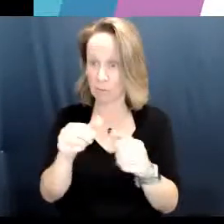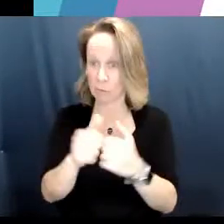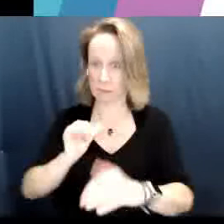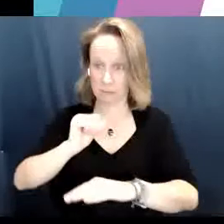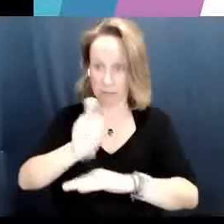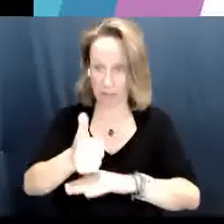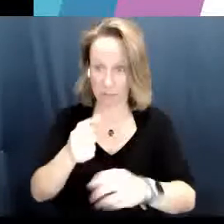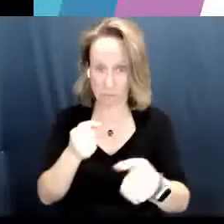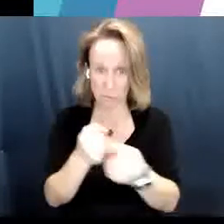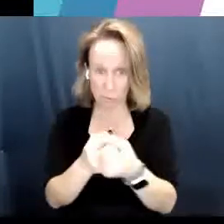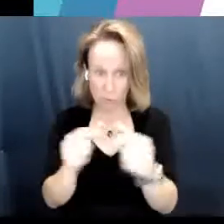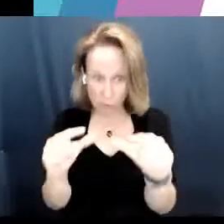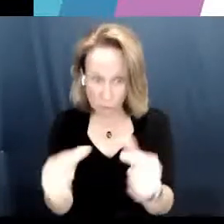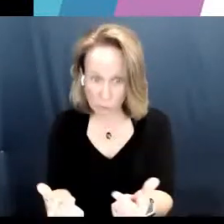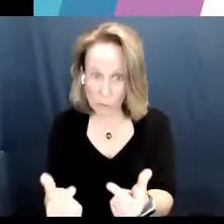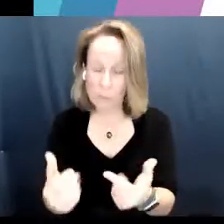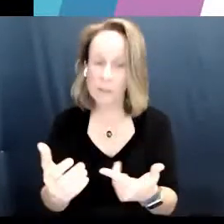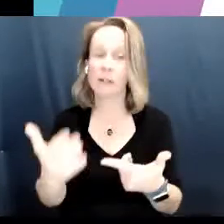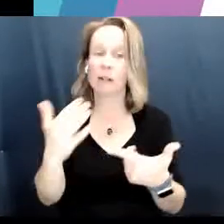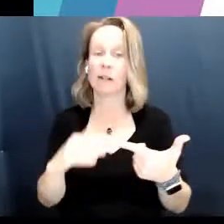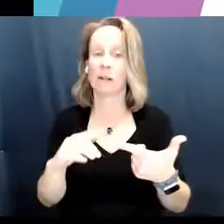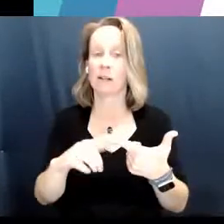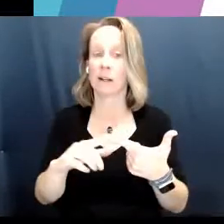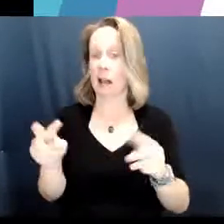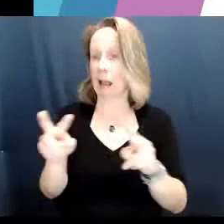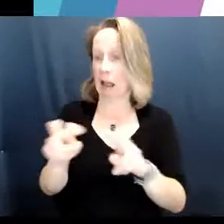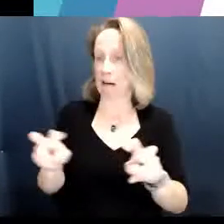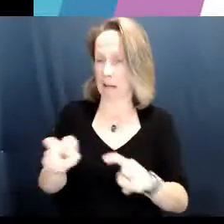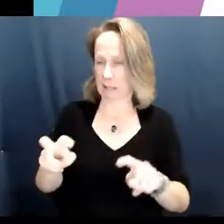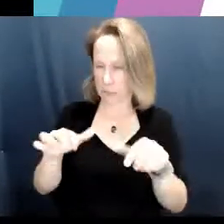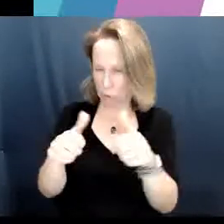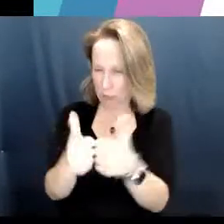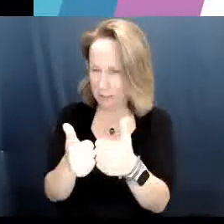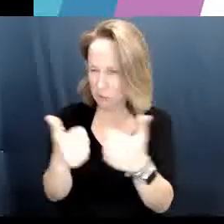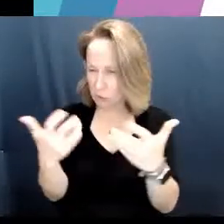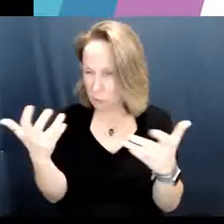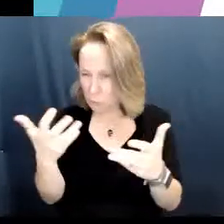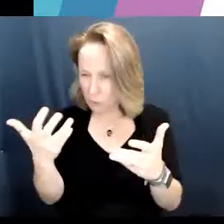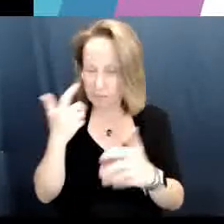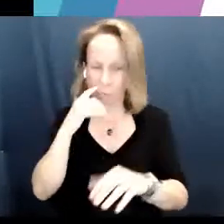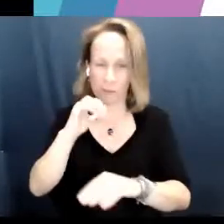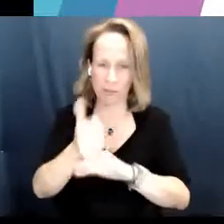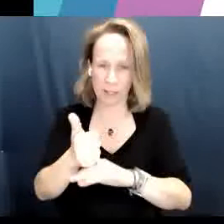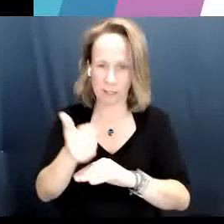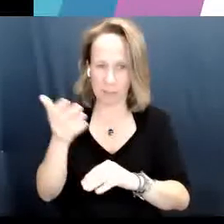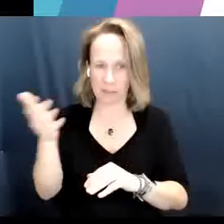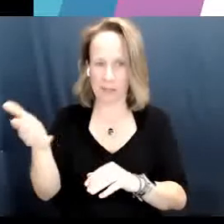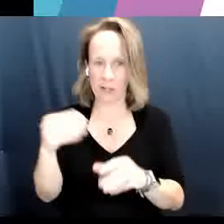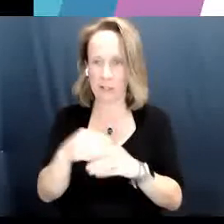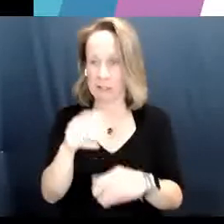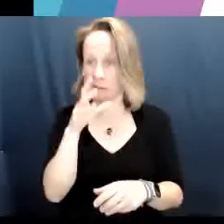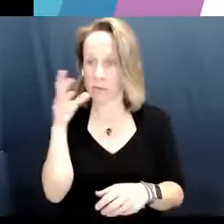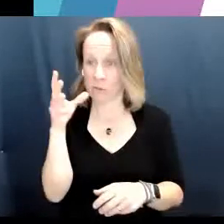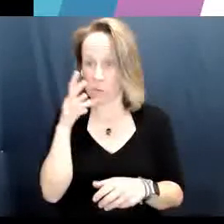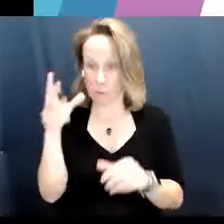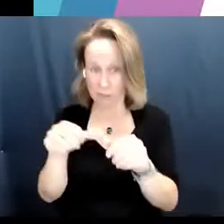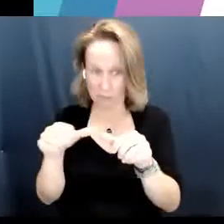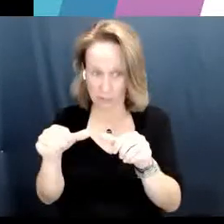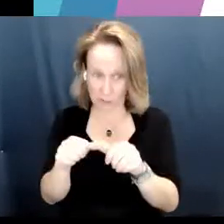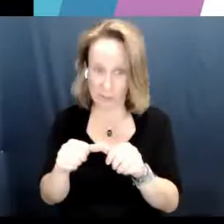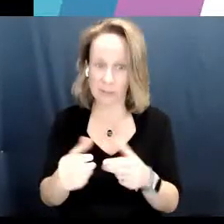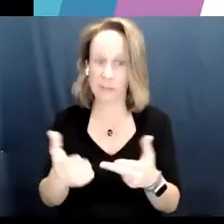the challenges of those support groups in rural areas. After that, we're going to review the different types of sexual violence support